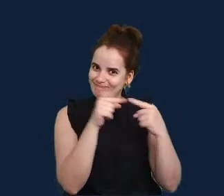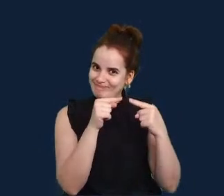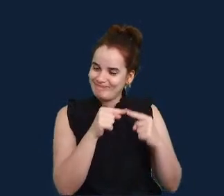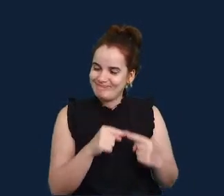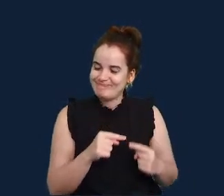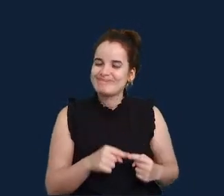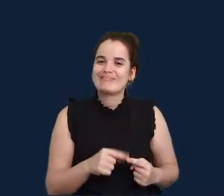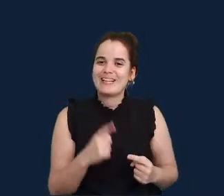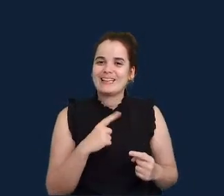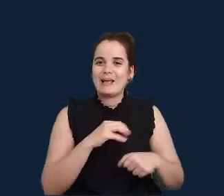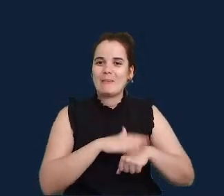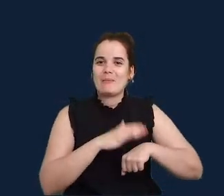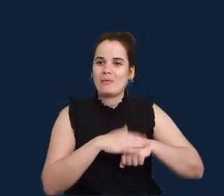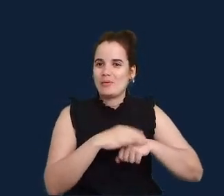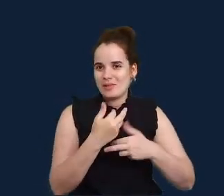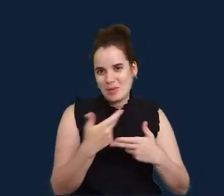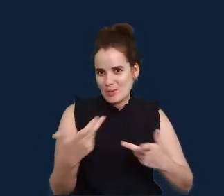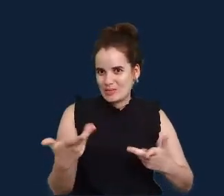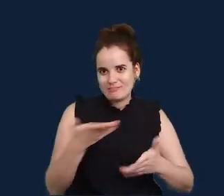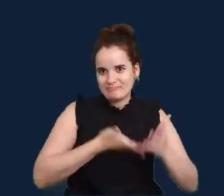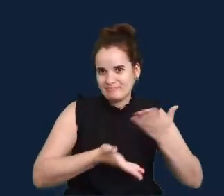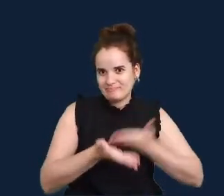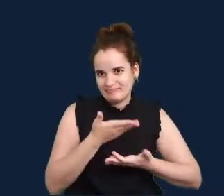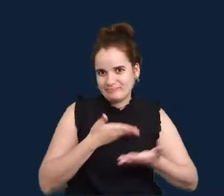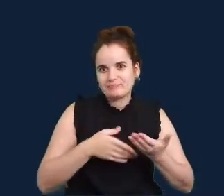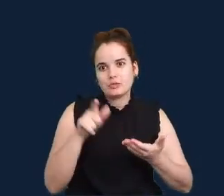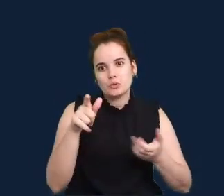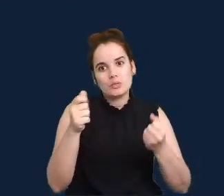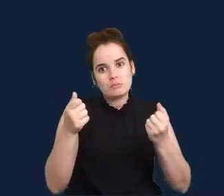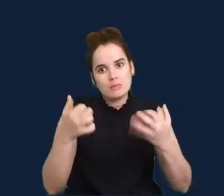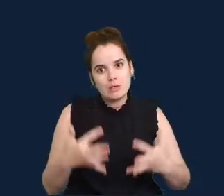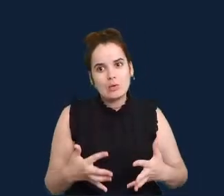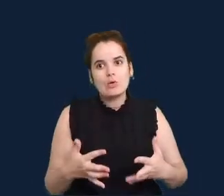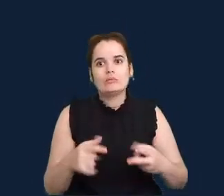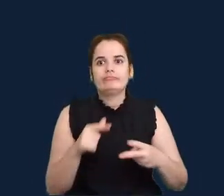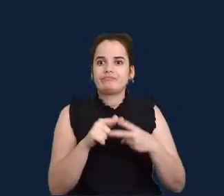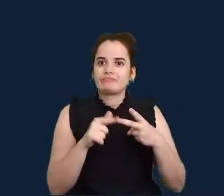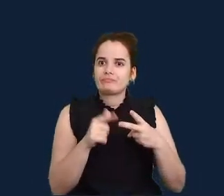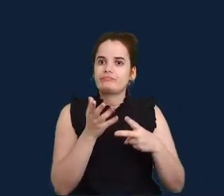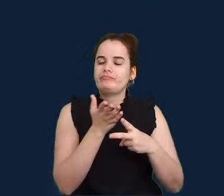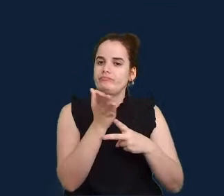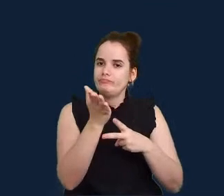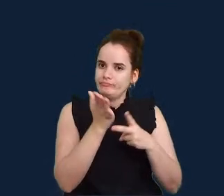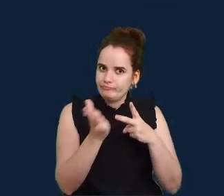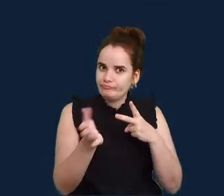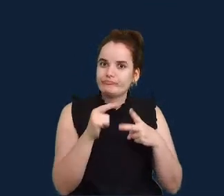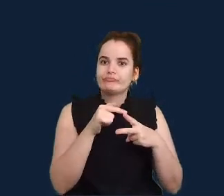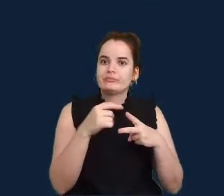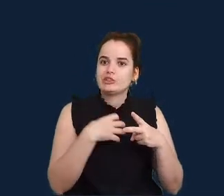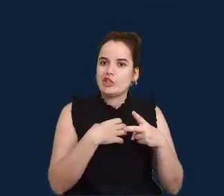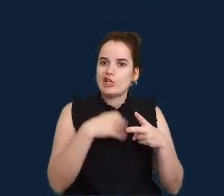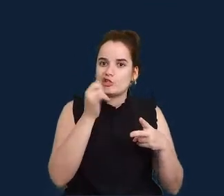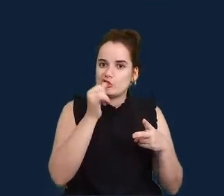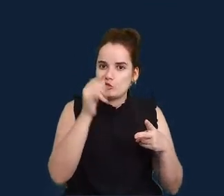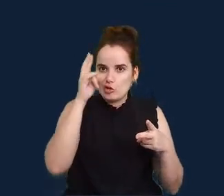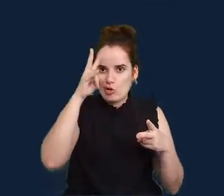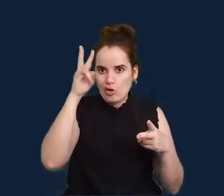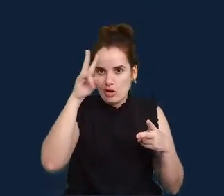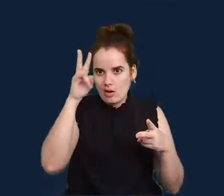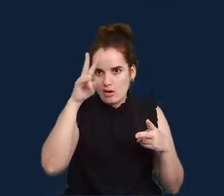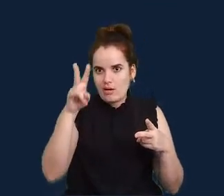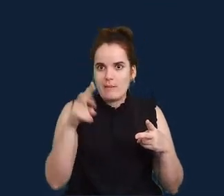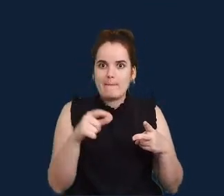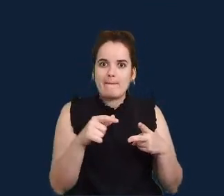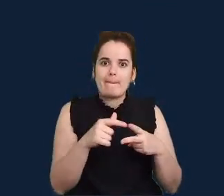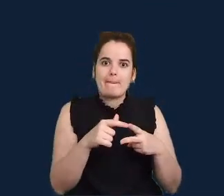You started talking about two approaches of stories, explanatory stories and exploratory